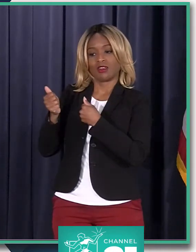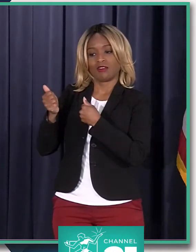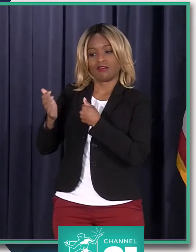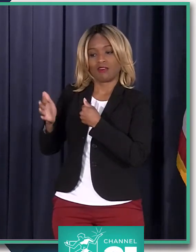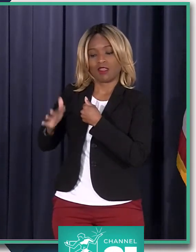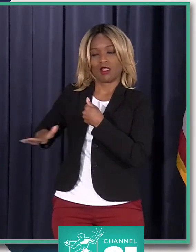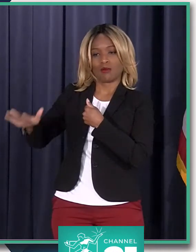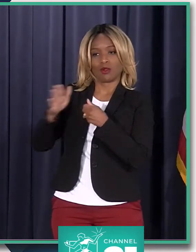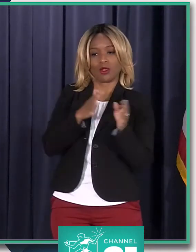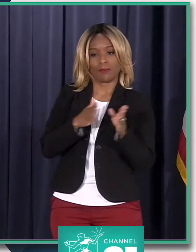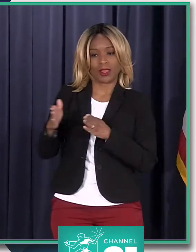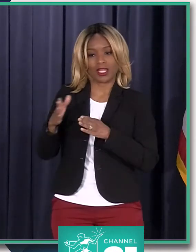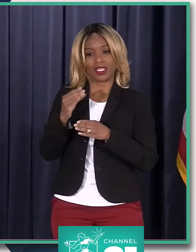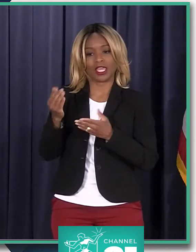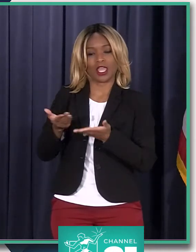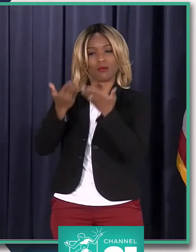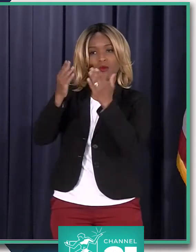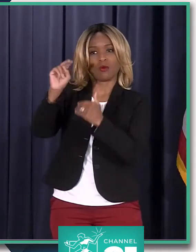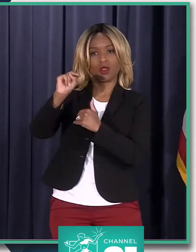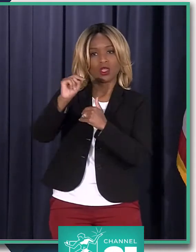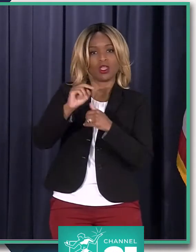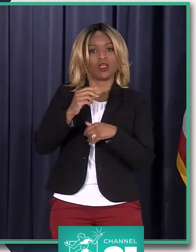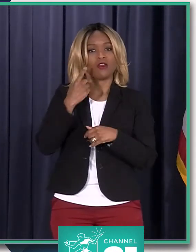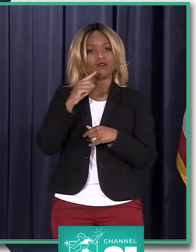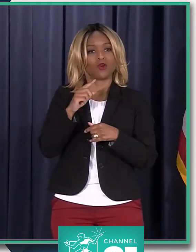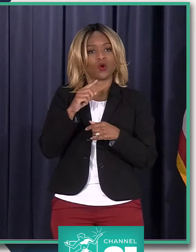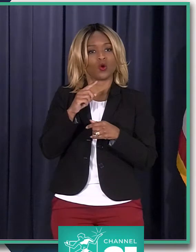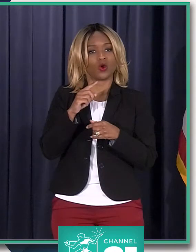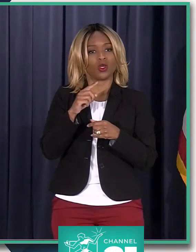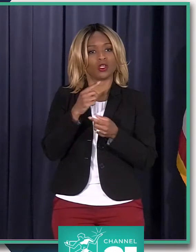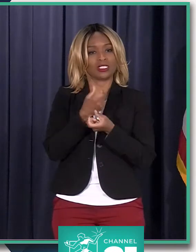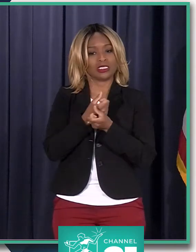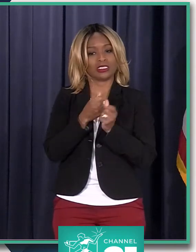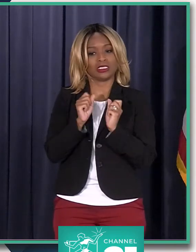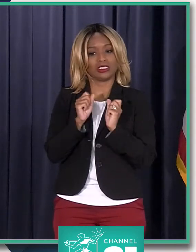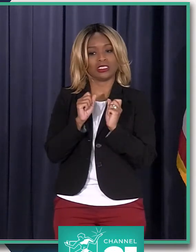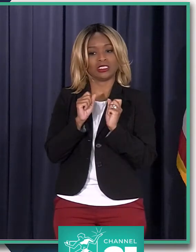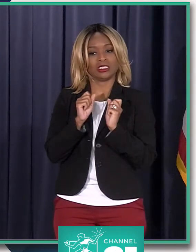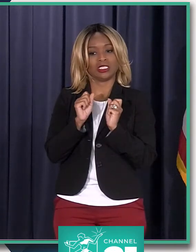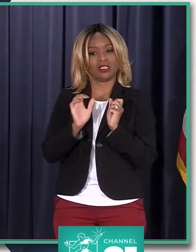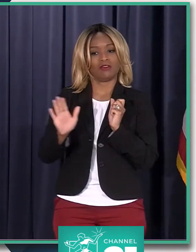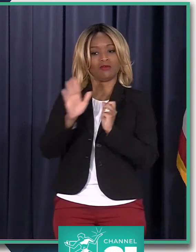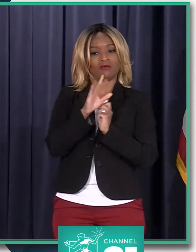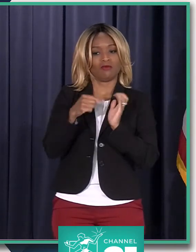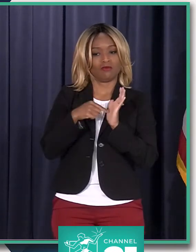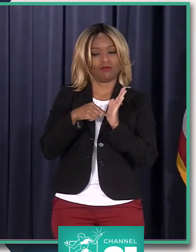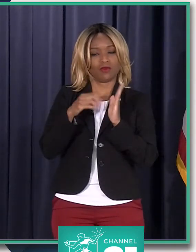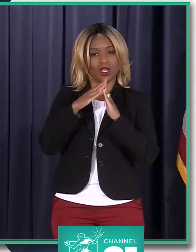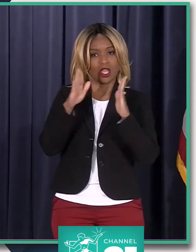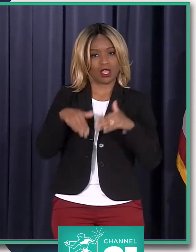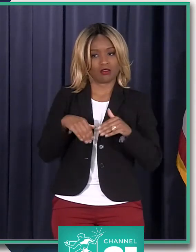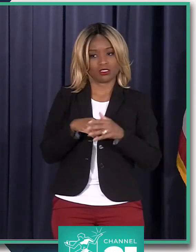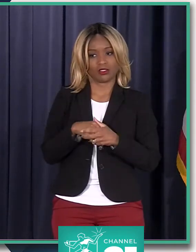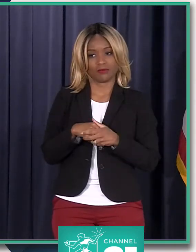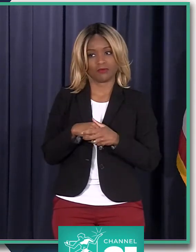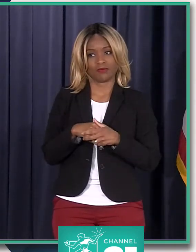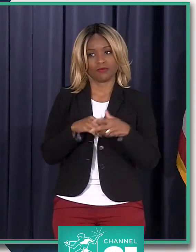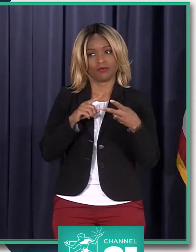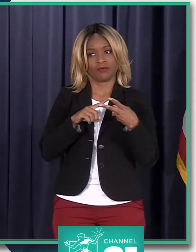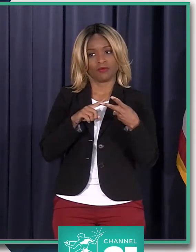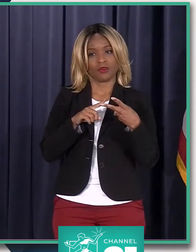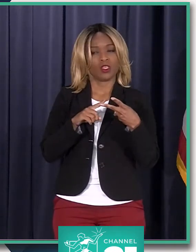and proposal N, more specifically around safe and affordable housing? And then second question is,